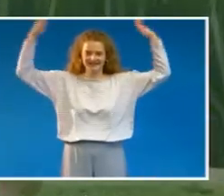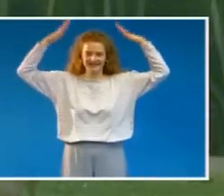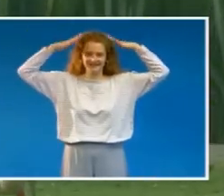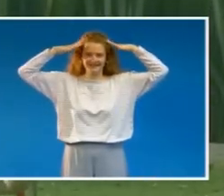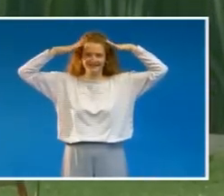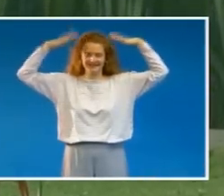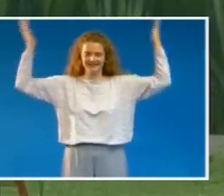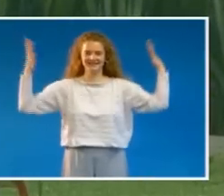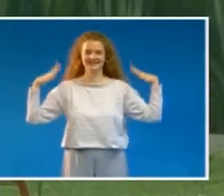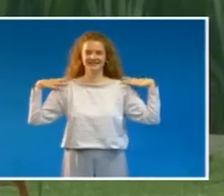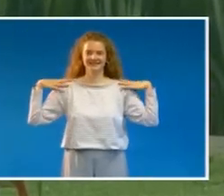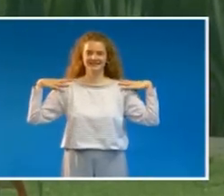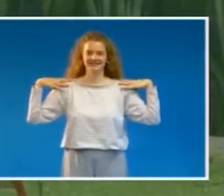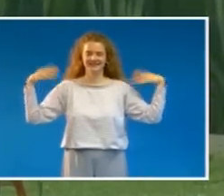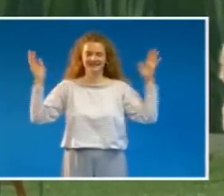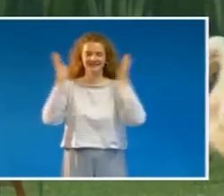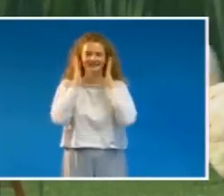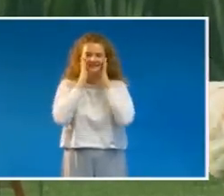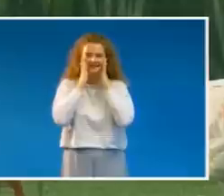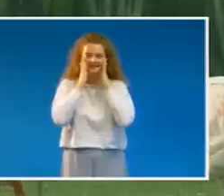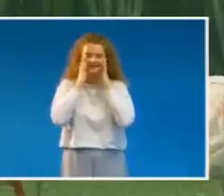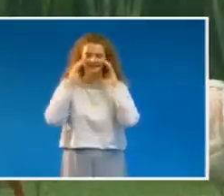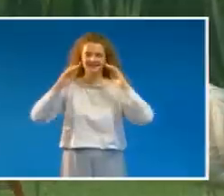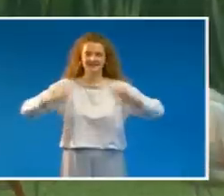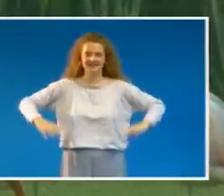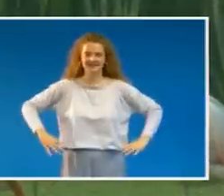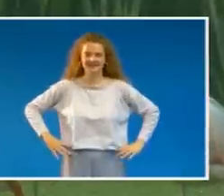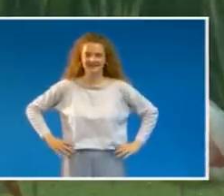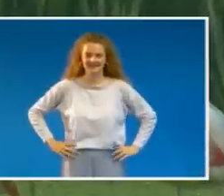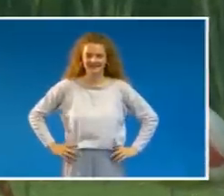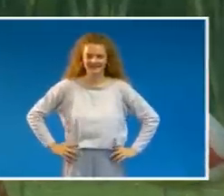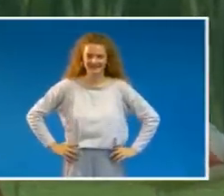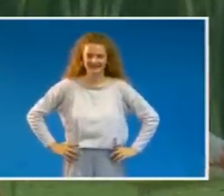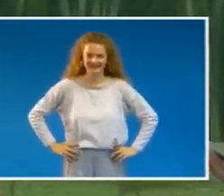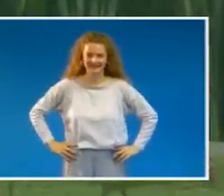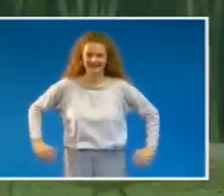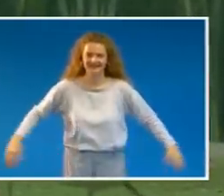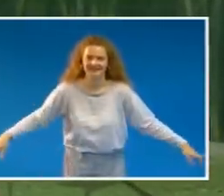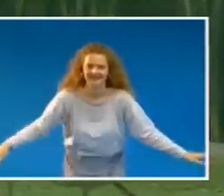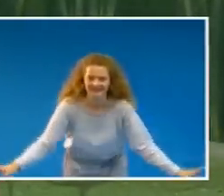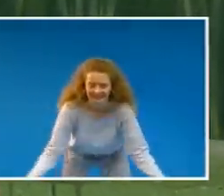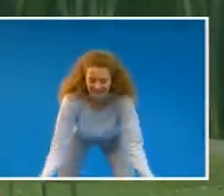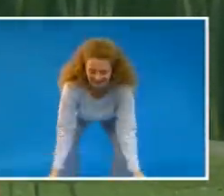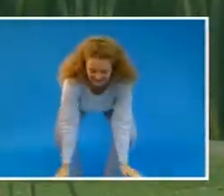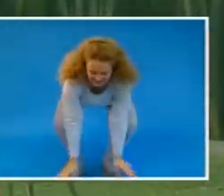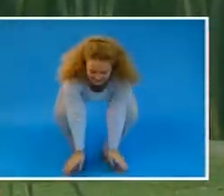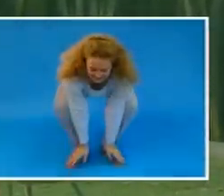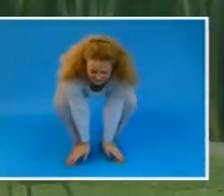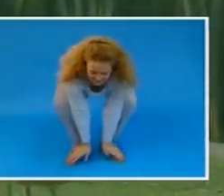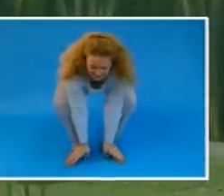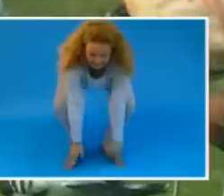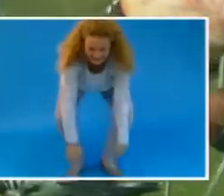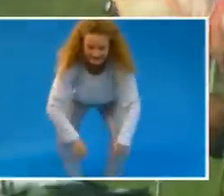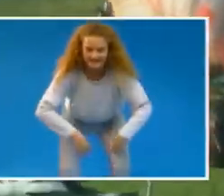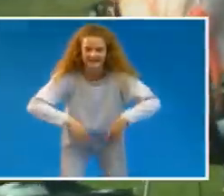My hands upon my head I place, on my shoulders, on my face. On my hips I place them so, then bend down